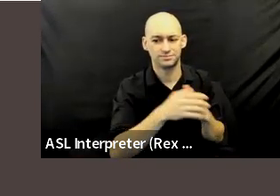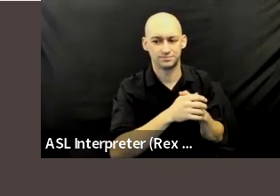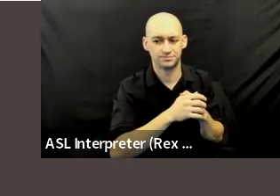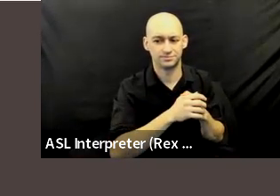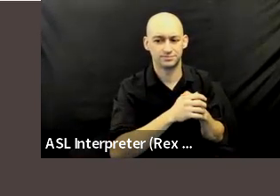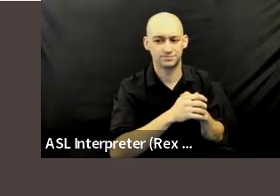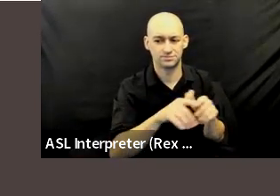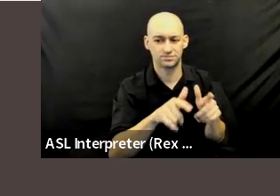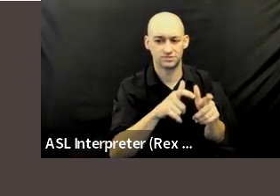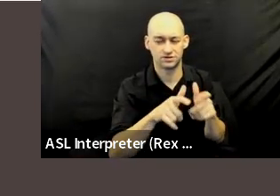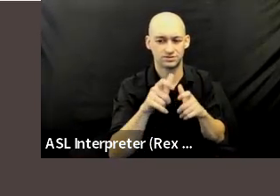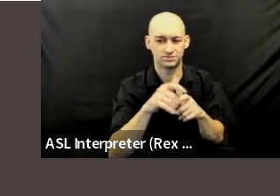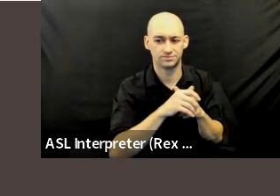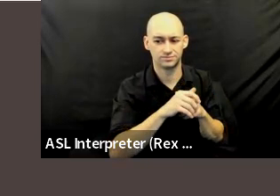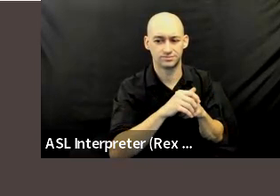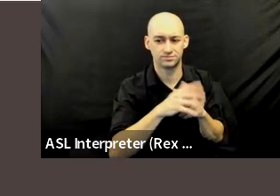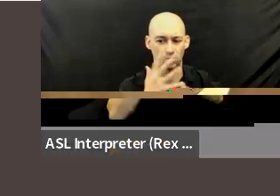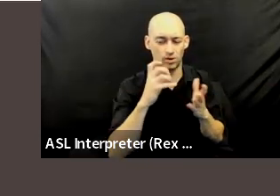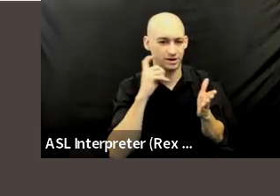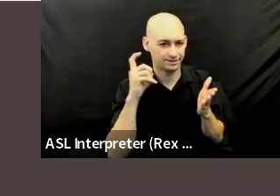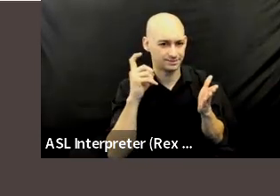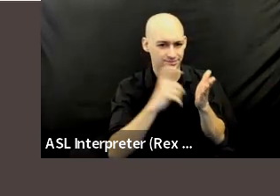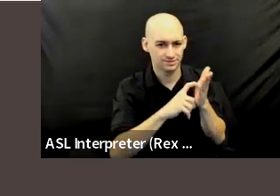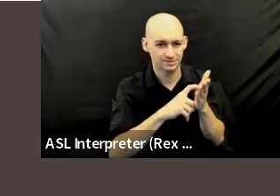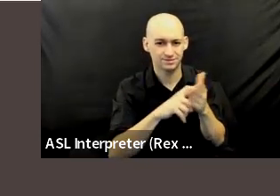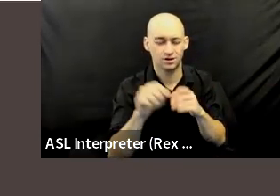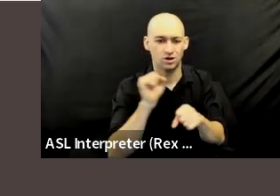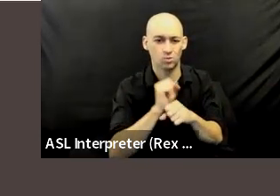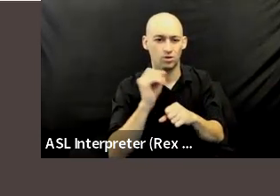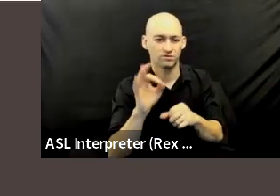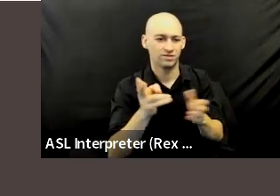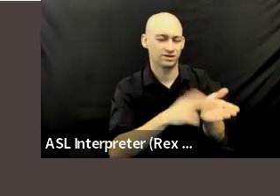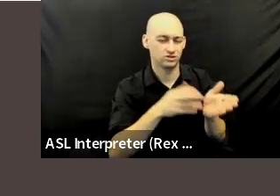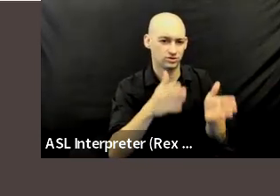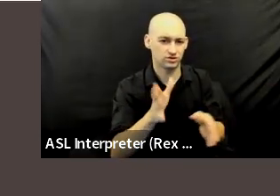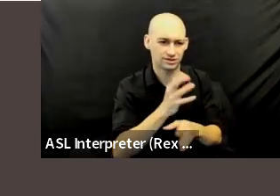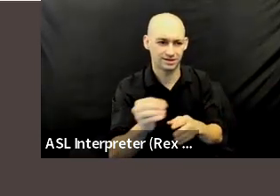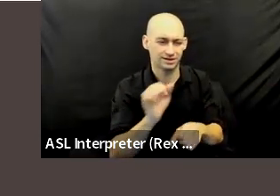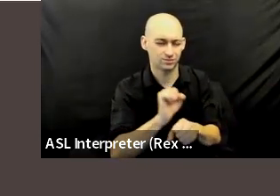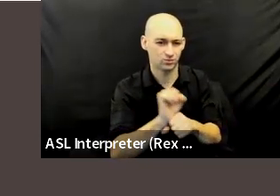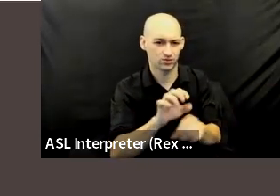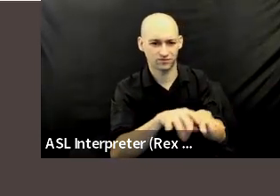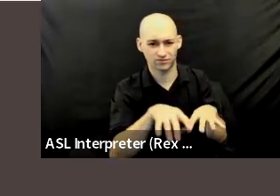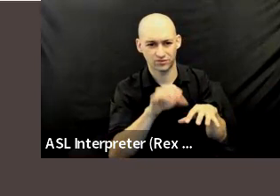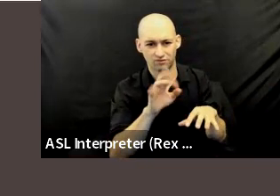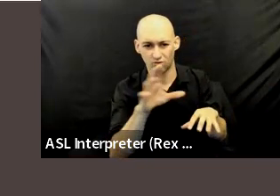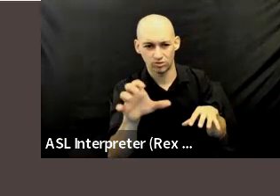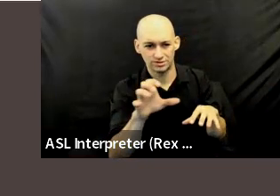Very quickly, again, I want to acknowledge the work of the contractors and their labor force to do this, but they were able